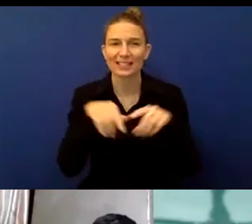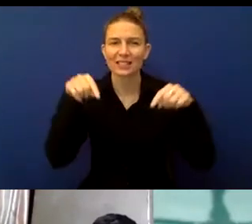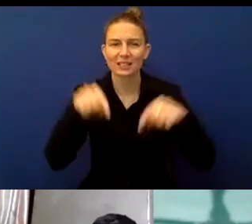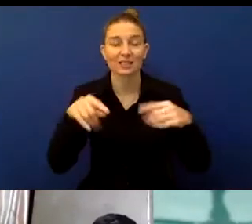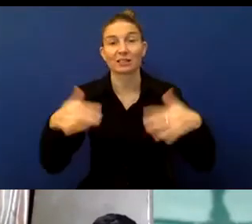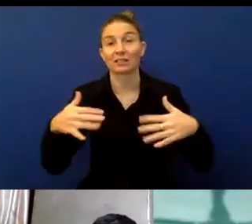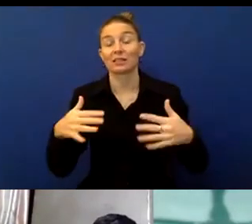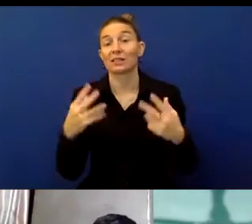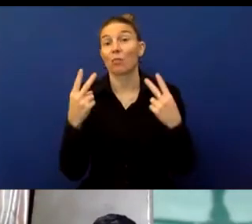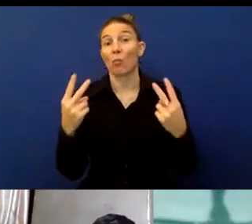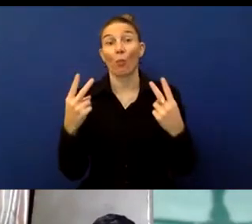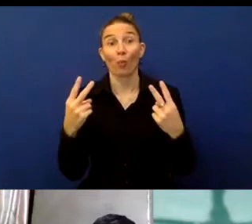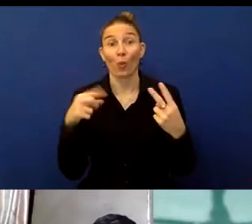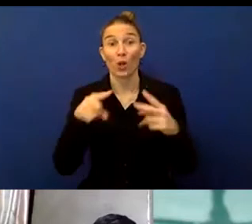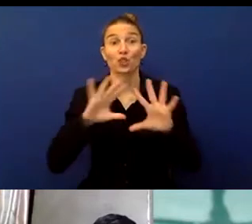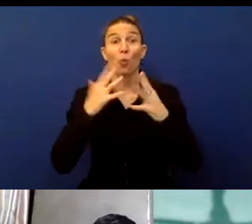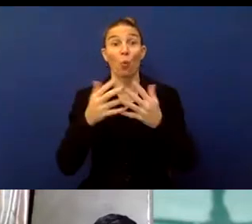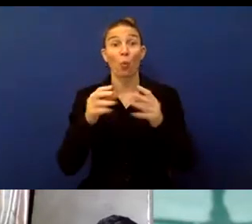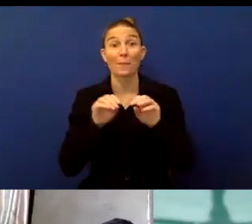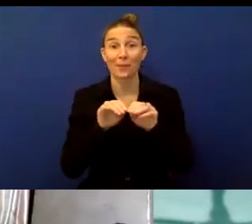important webinar.